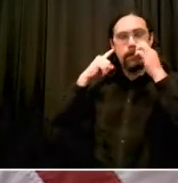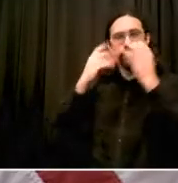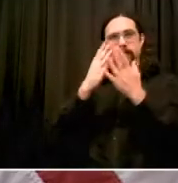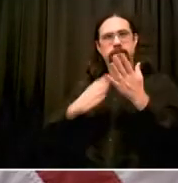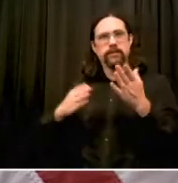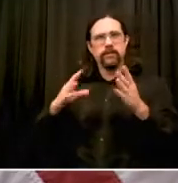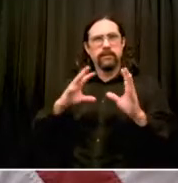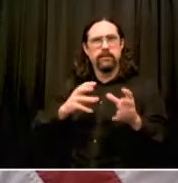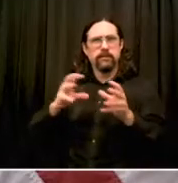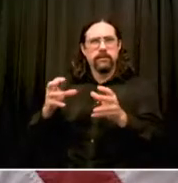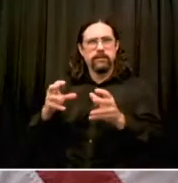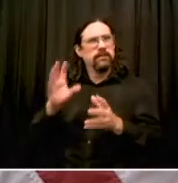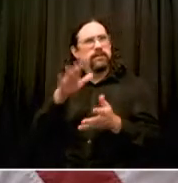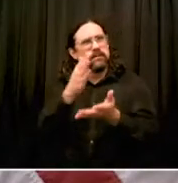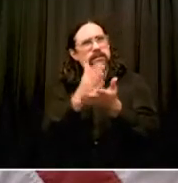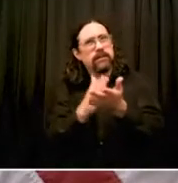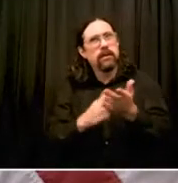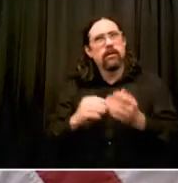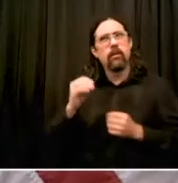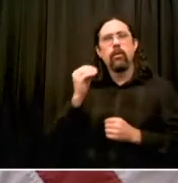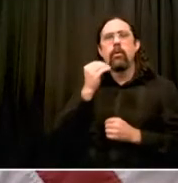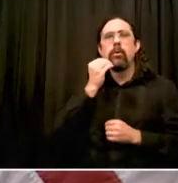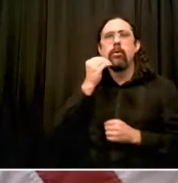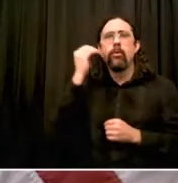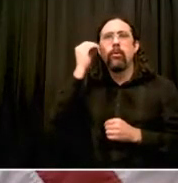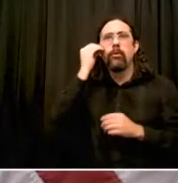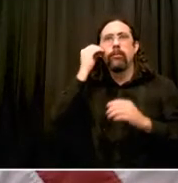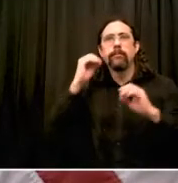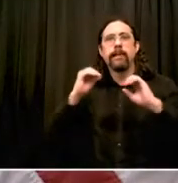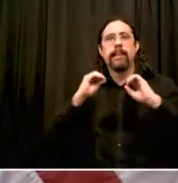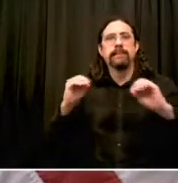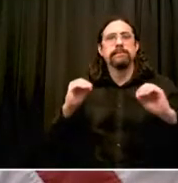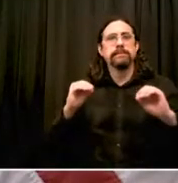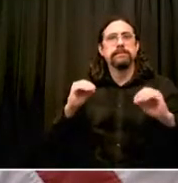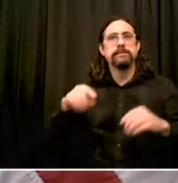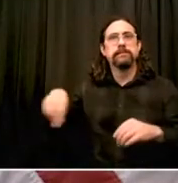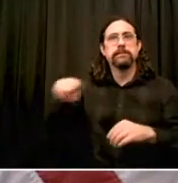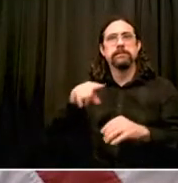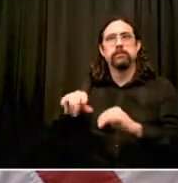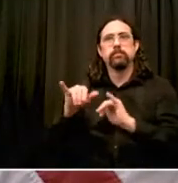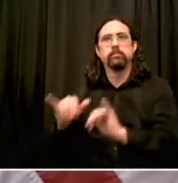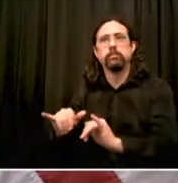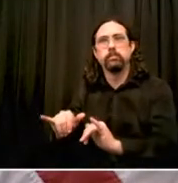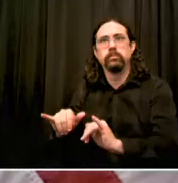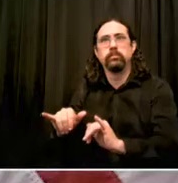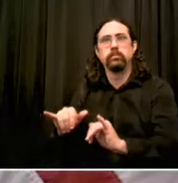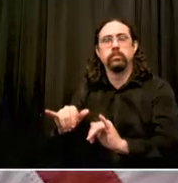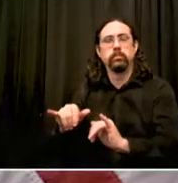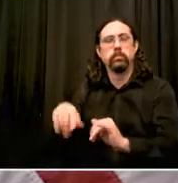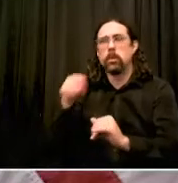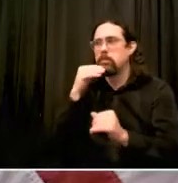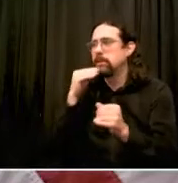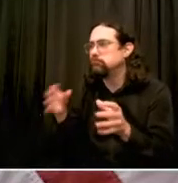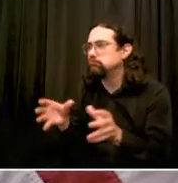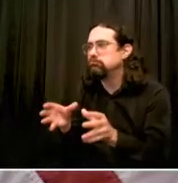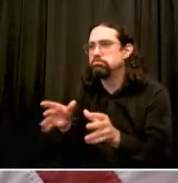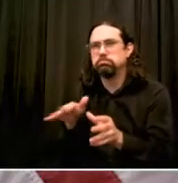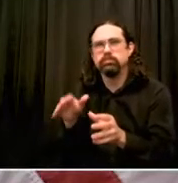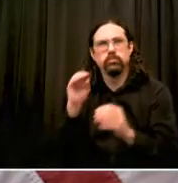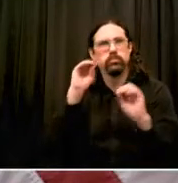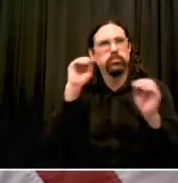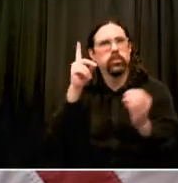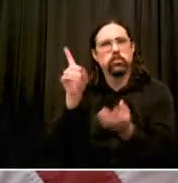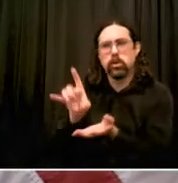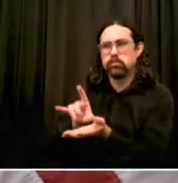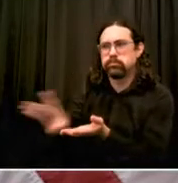more proactive about this situation? Yeah, Juliet, it's a great question. I appreciate it. Overwhelmingly, we've been successful in recent